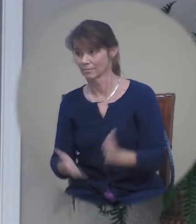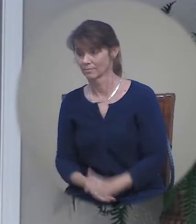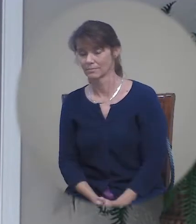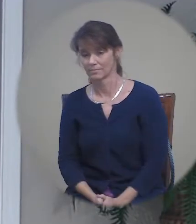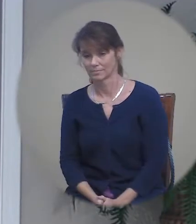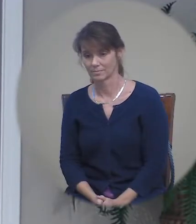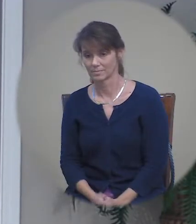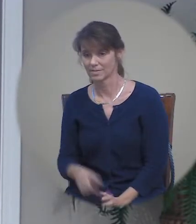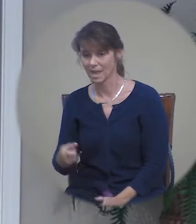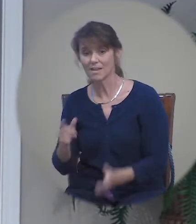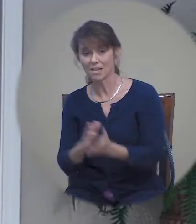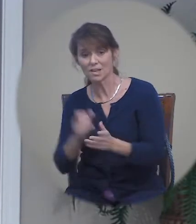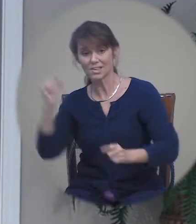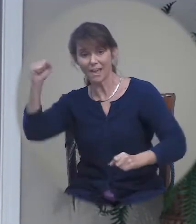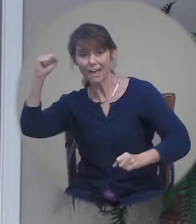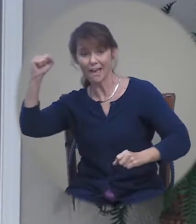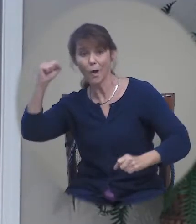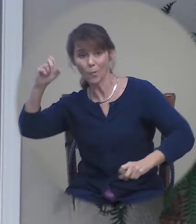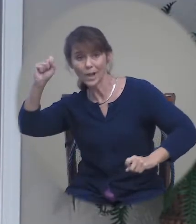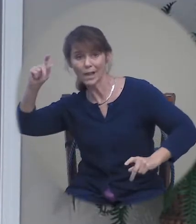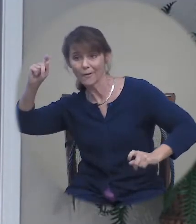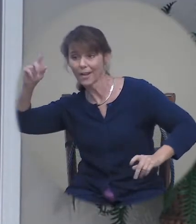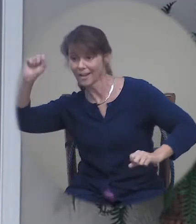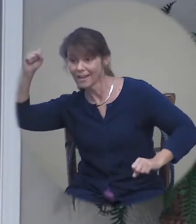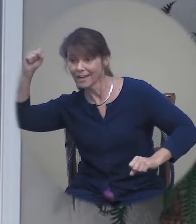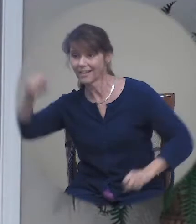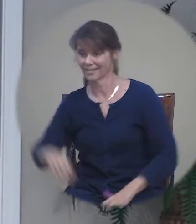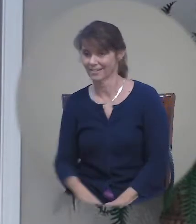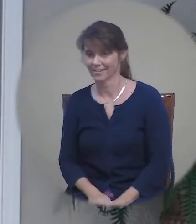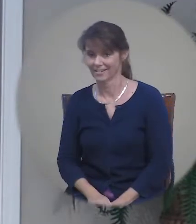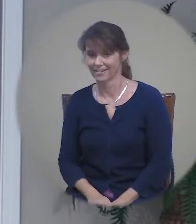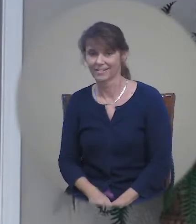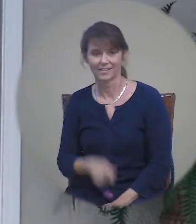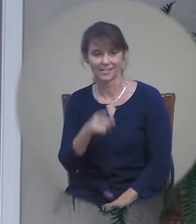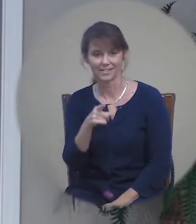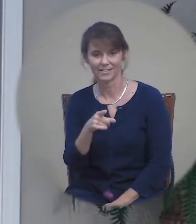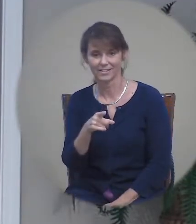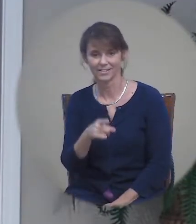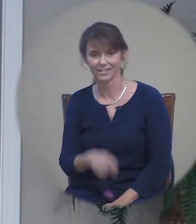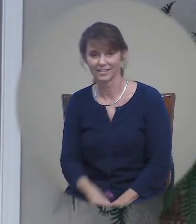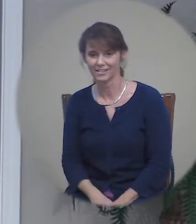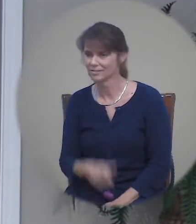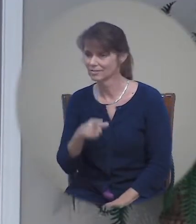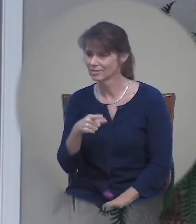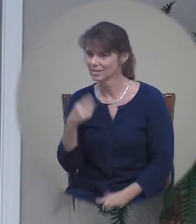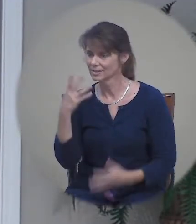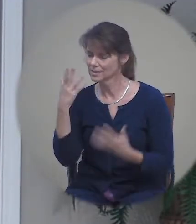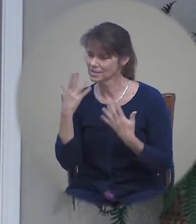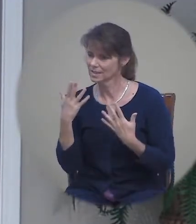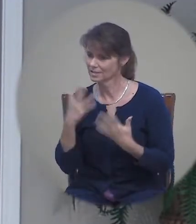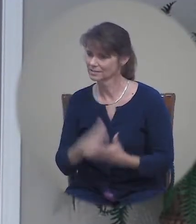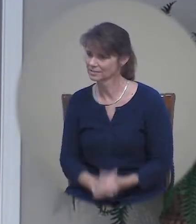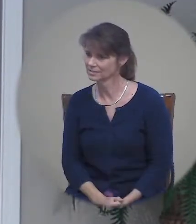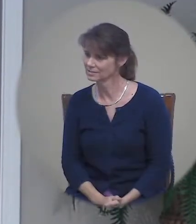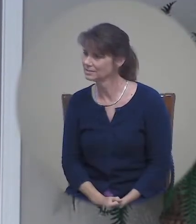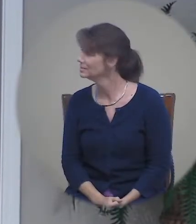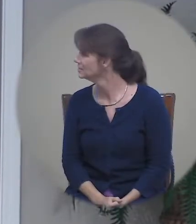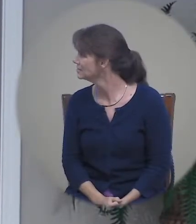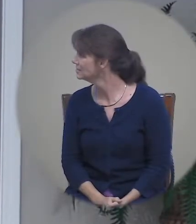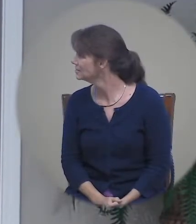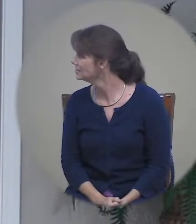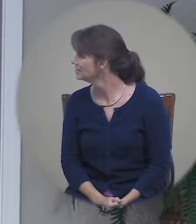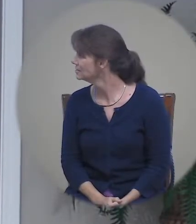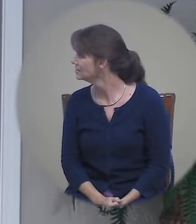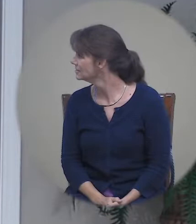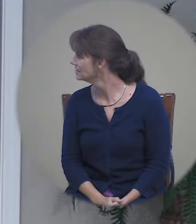I mean, did they go, yeah? How do they react? Yeah. And I find that striking. I mean, it says in the text